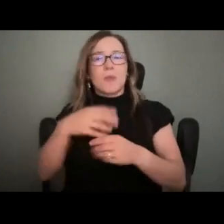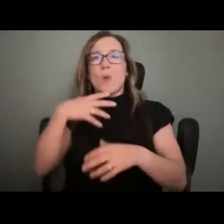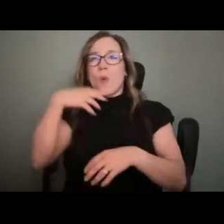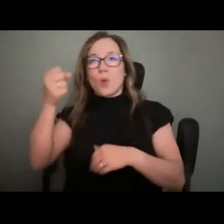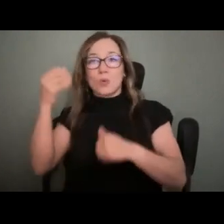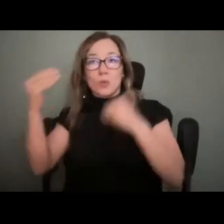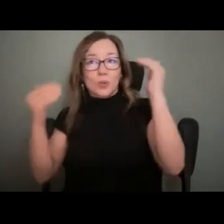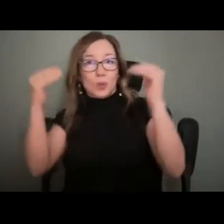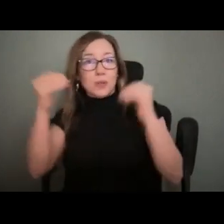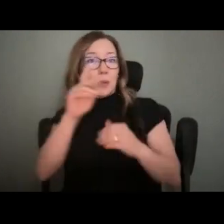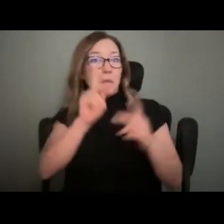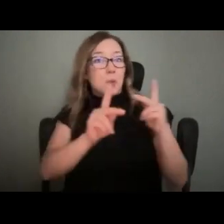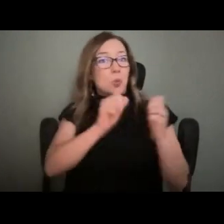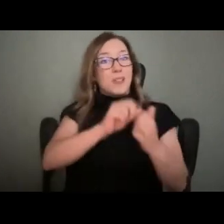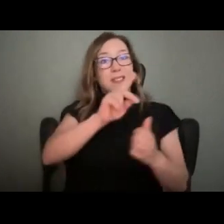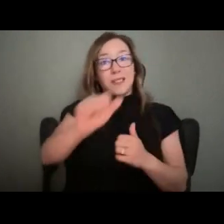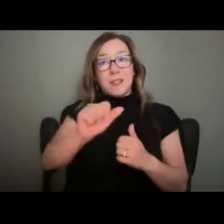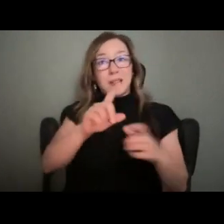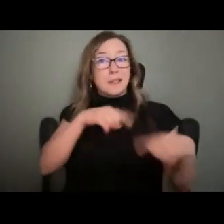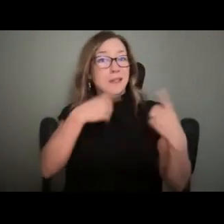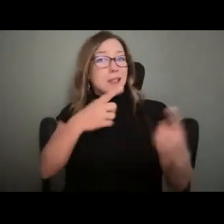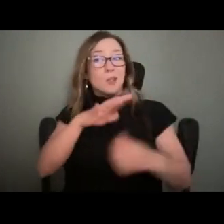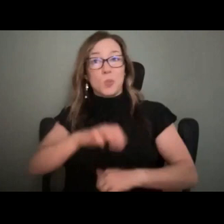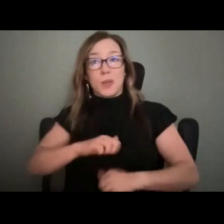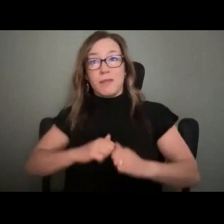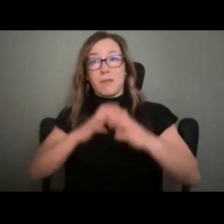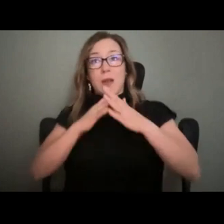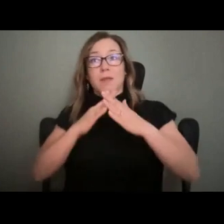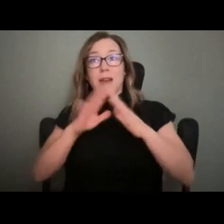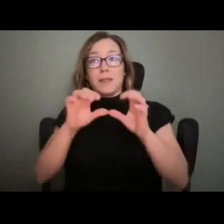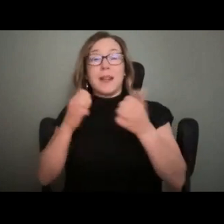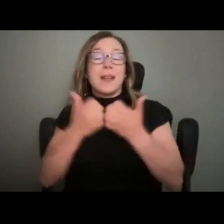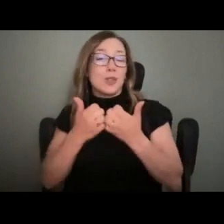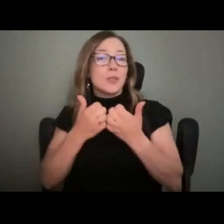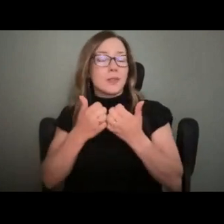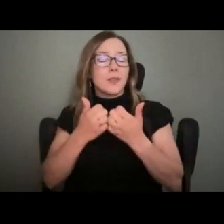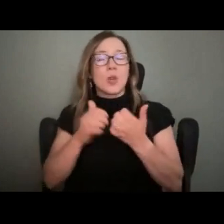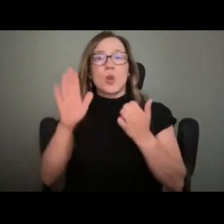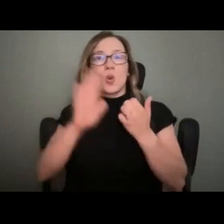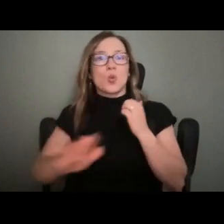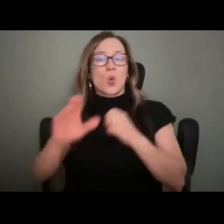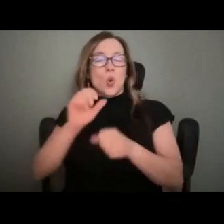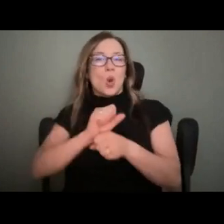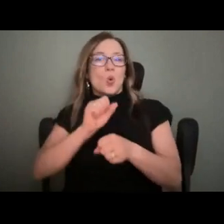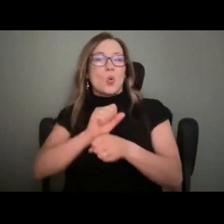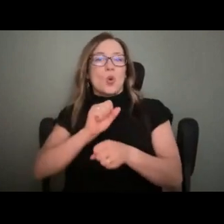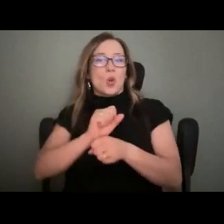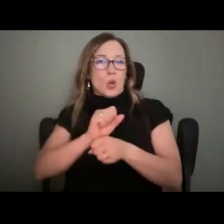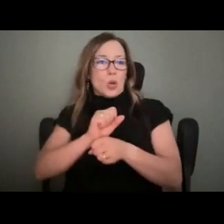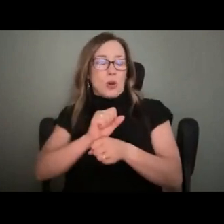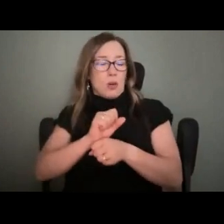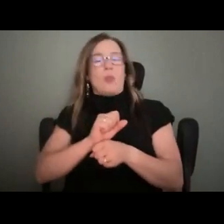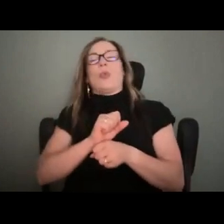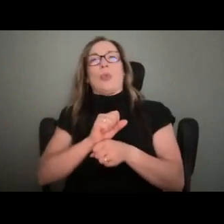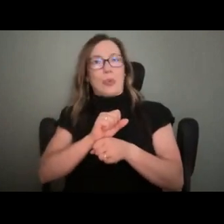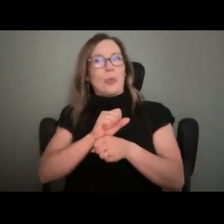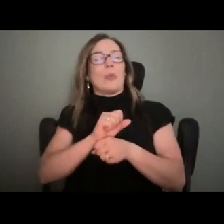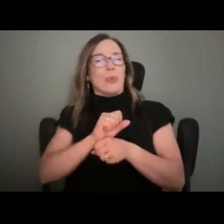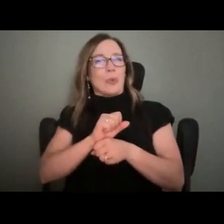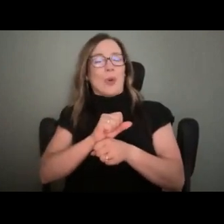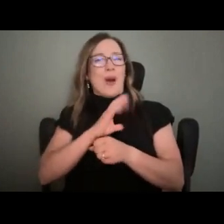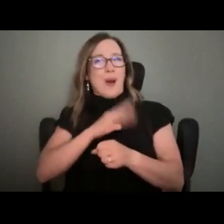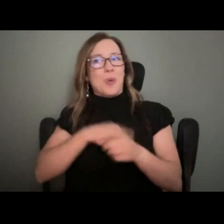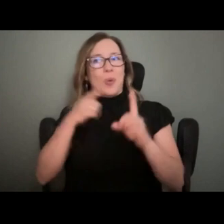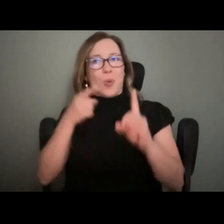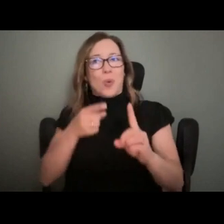with disabilities since our founding as an agency, and your work is making our goals a reality. I